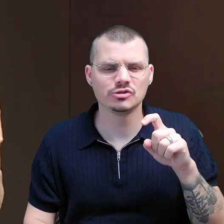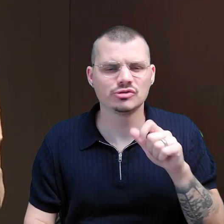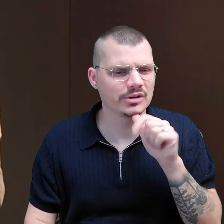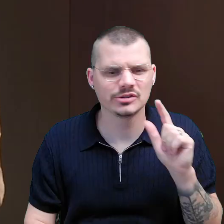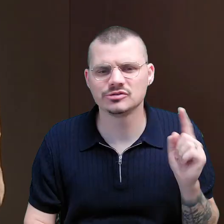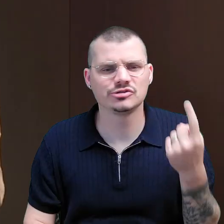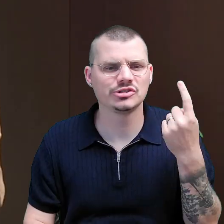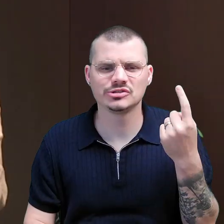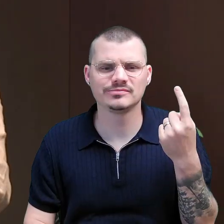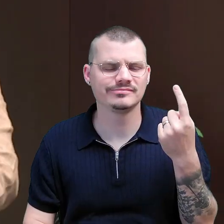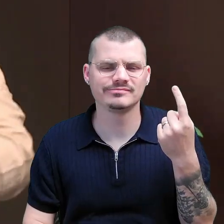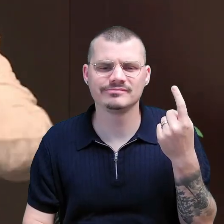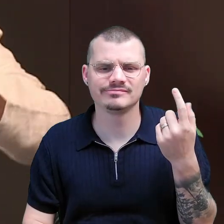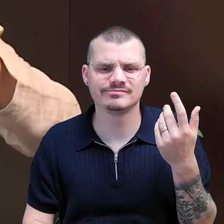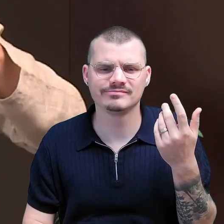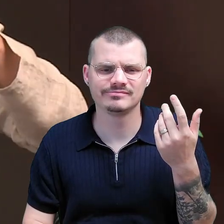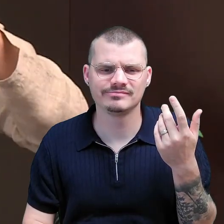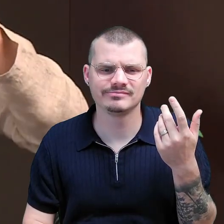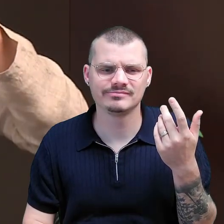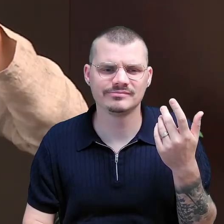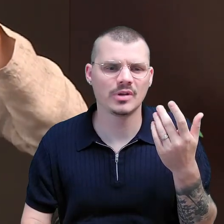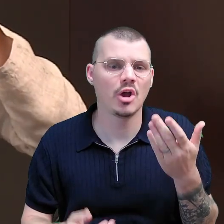So we shouldn't just